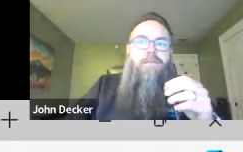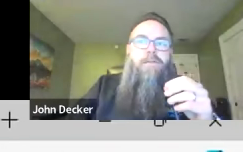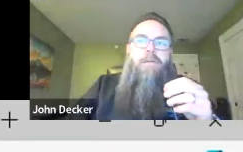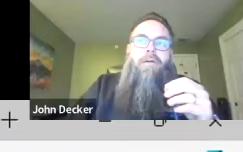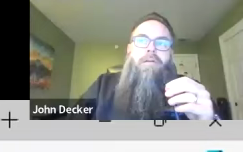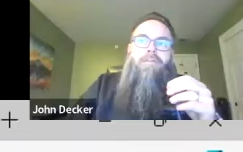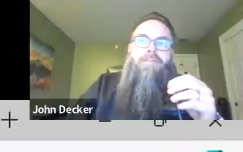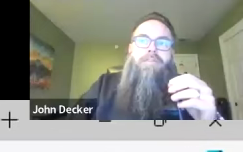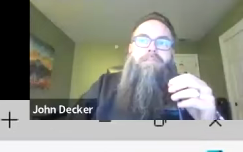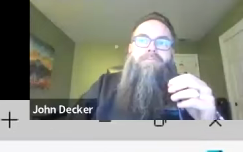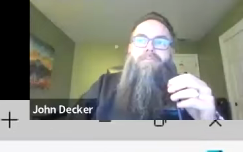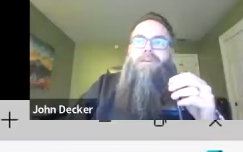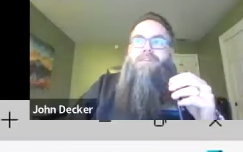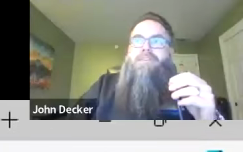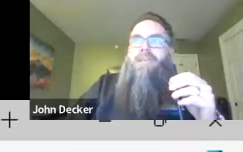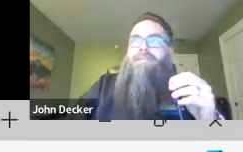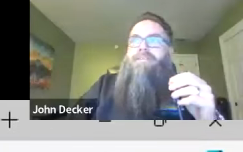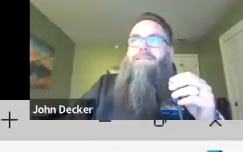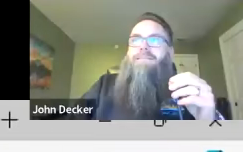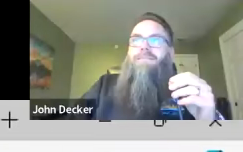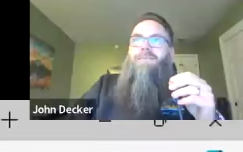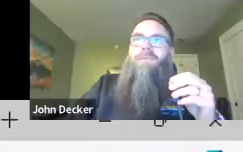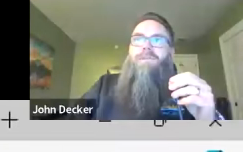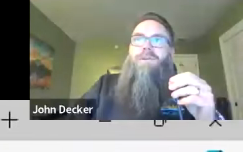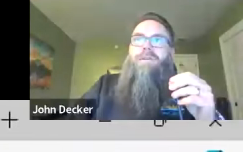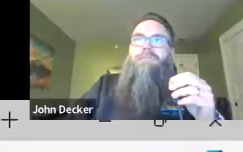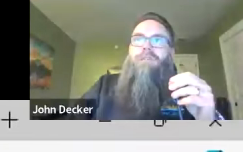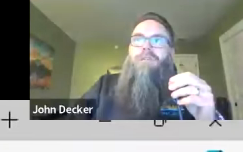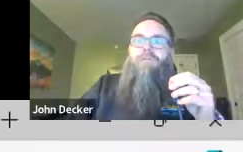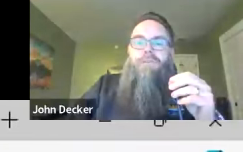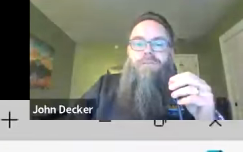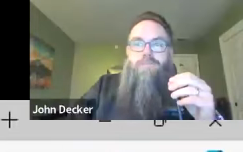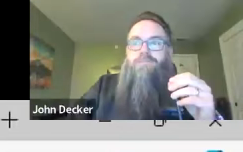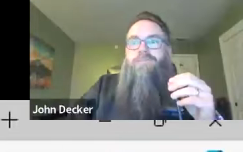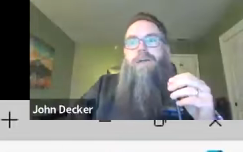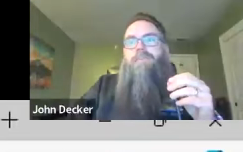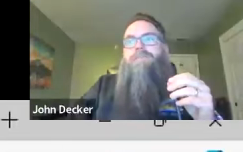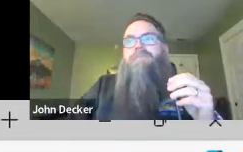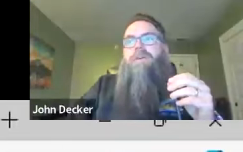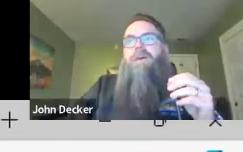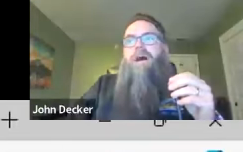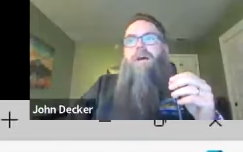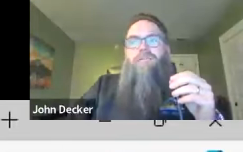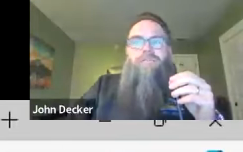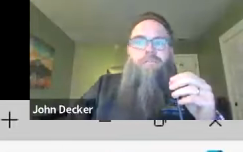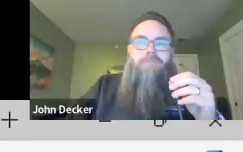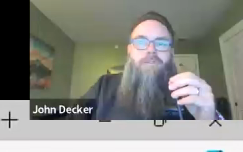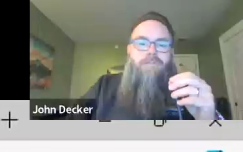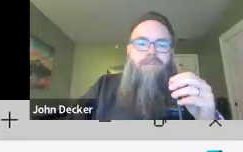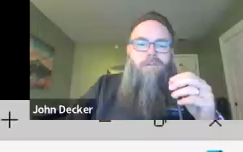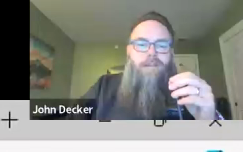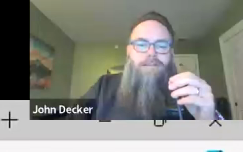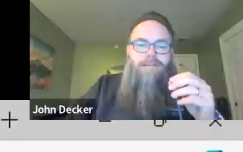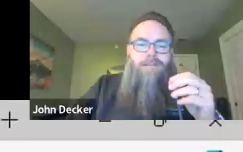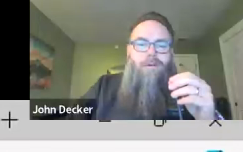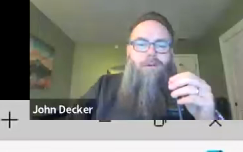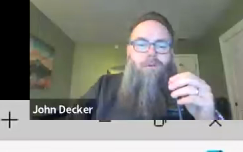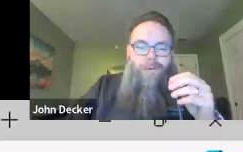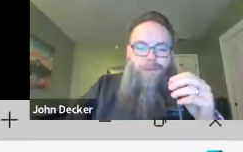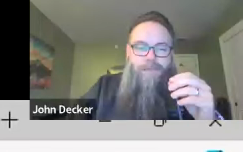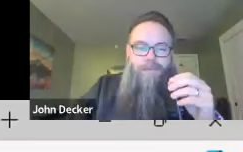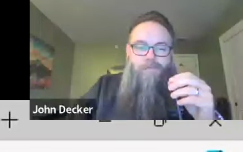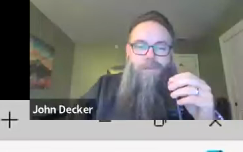process. There's an exemption process that exists if we want to look at vendoring service providers under service codes that are in essence